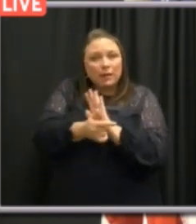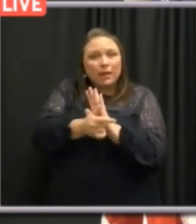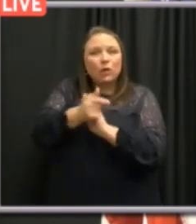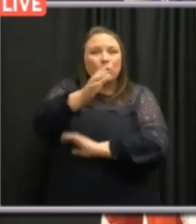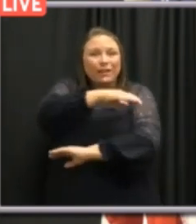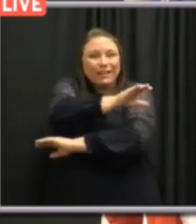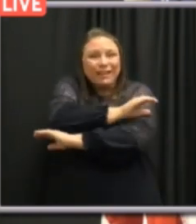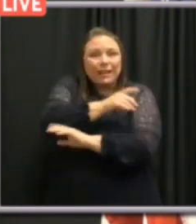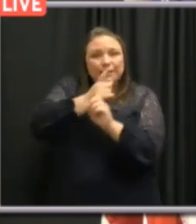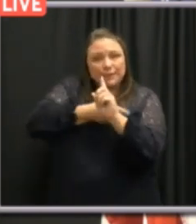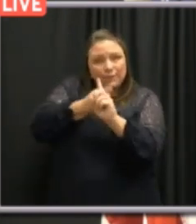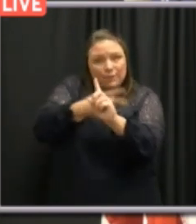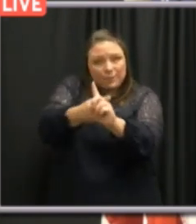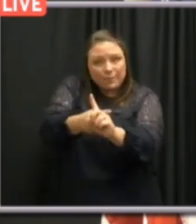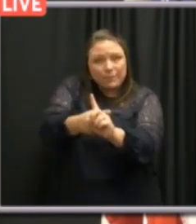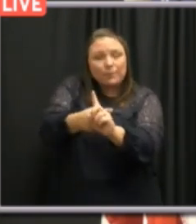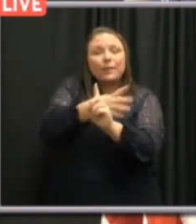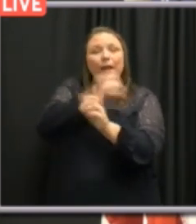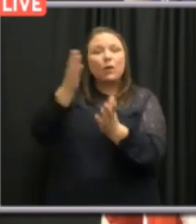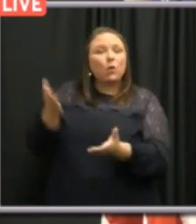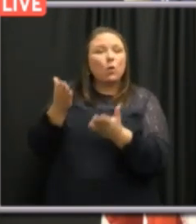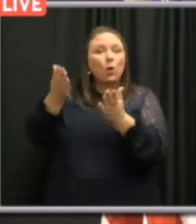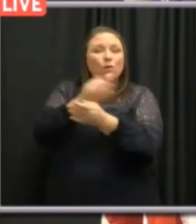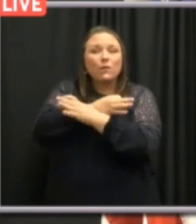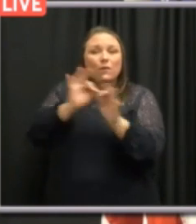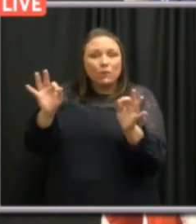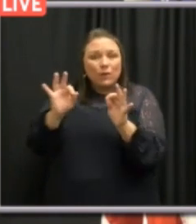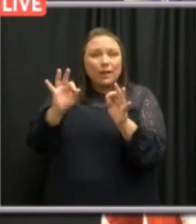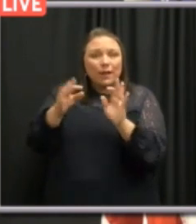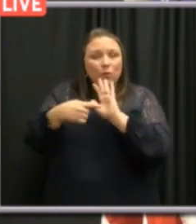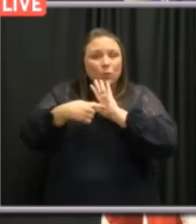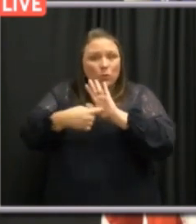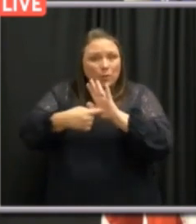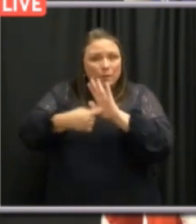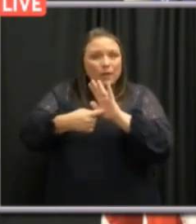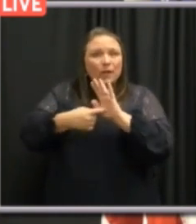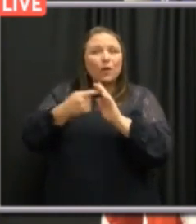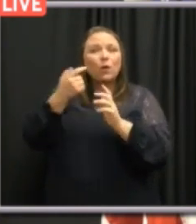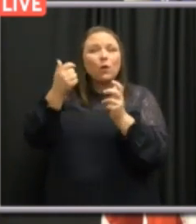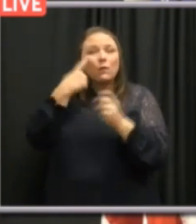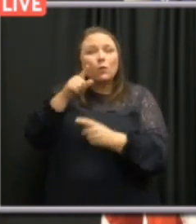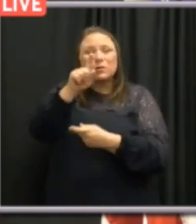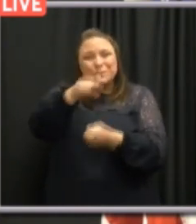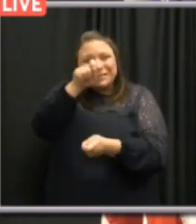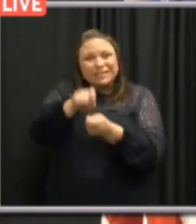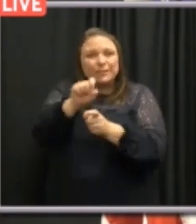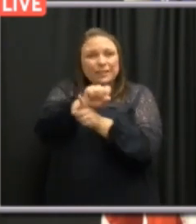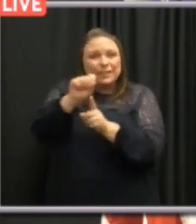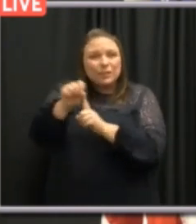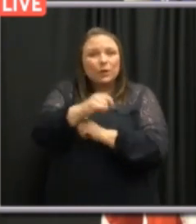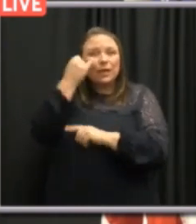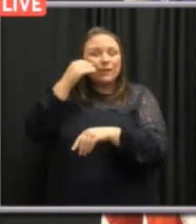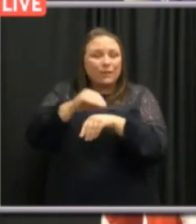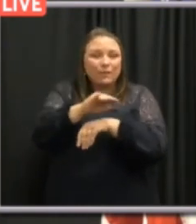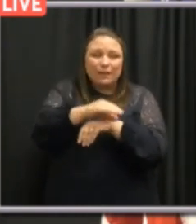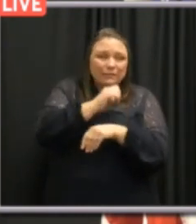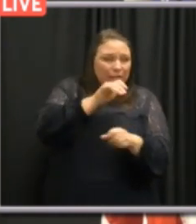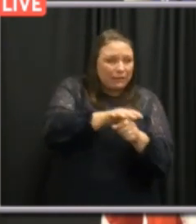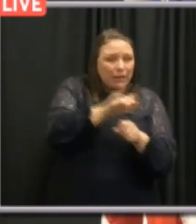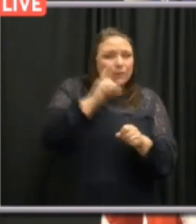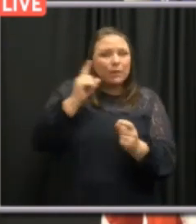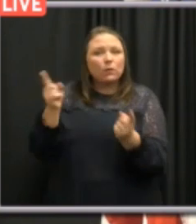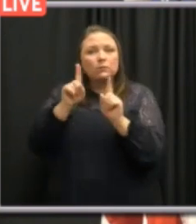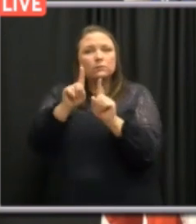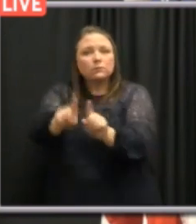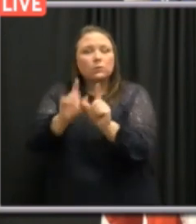clinics a month, and they offer free extended representation in certain cases when advice is not enough.